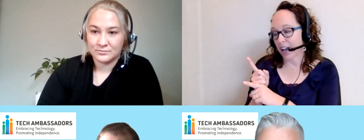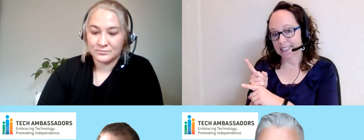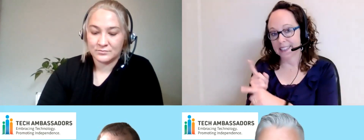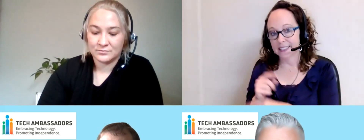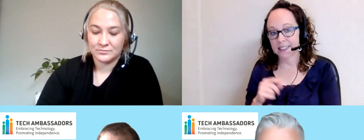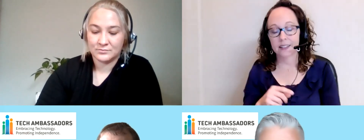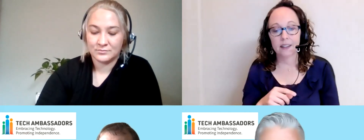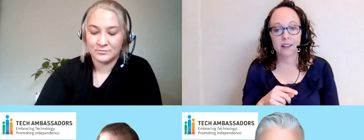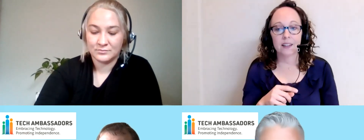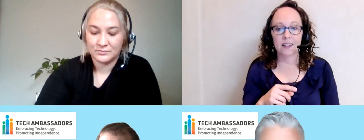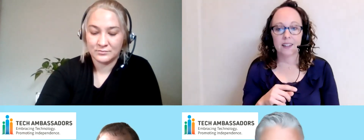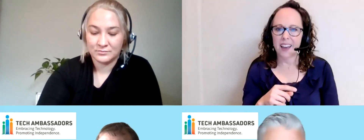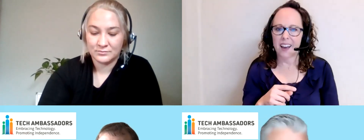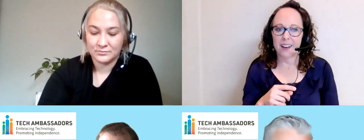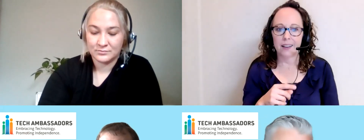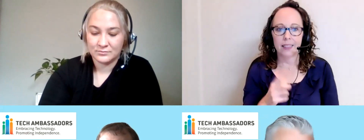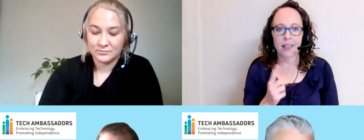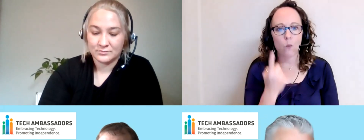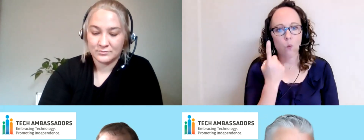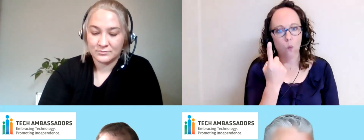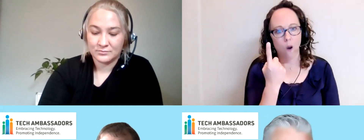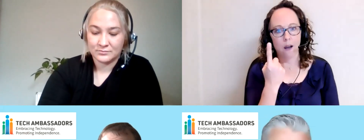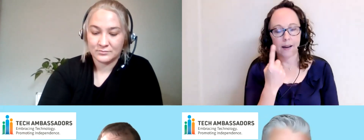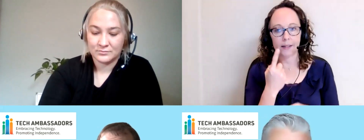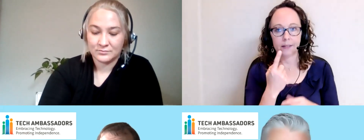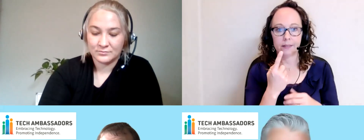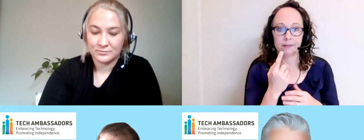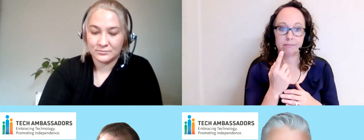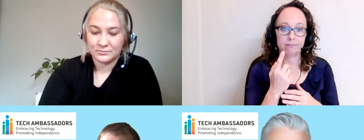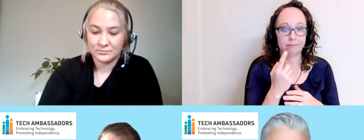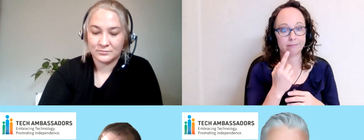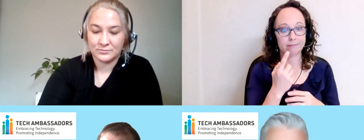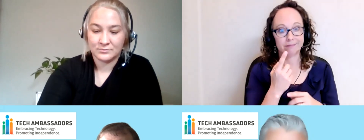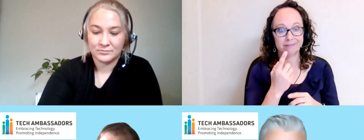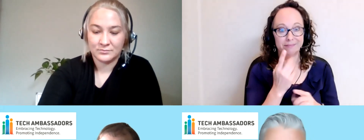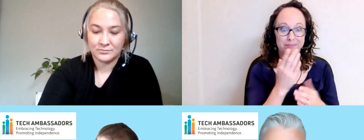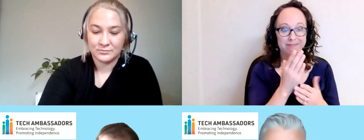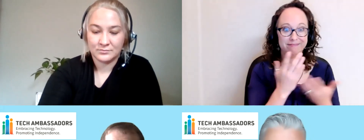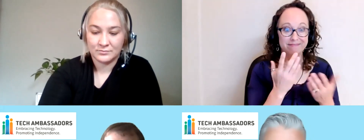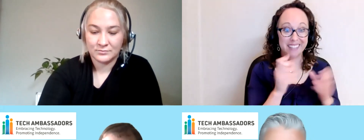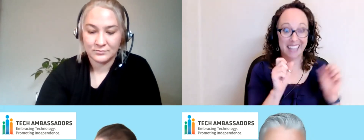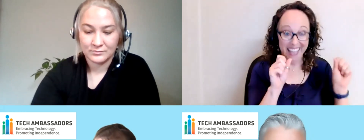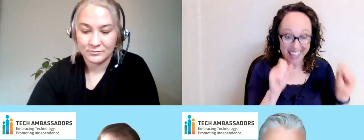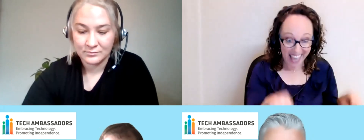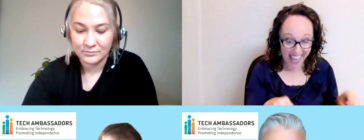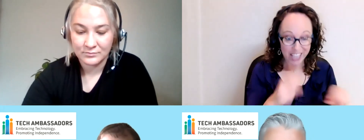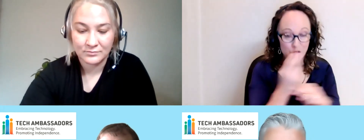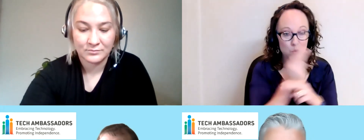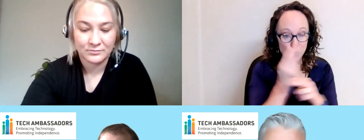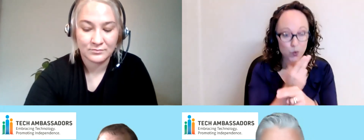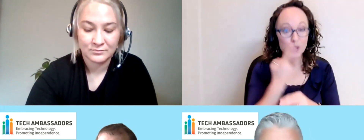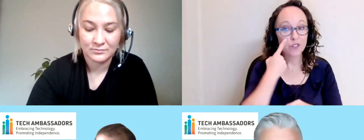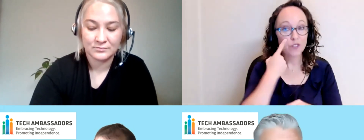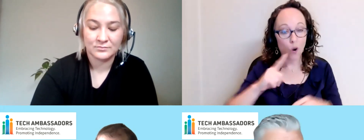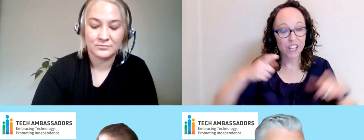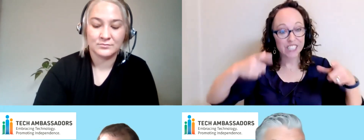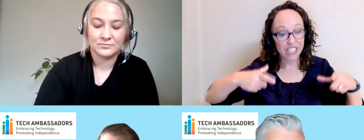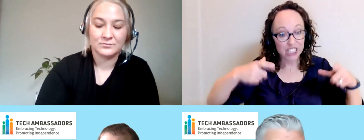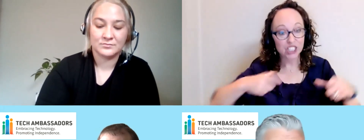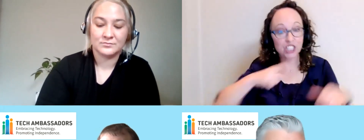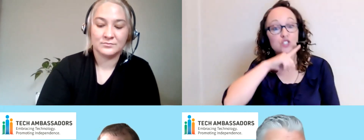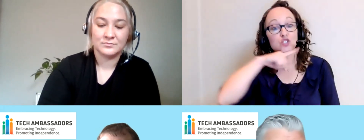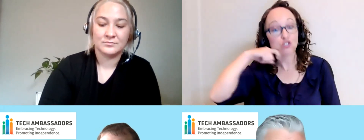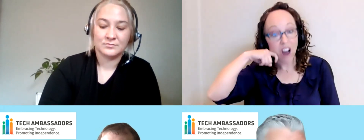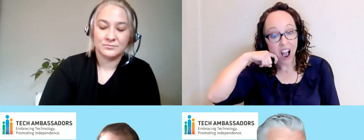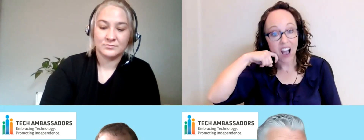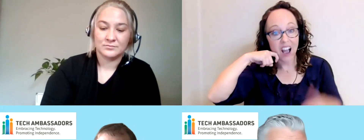section being a dish strainer and the other being a shelf, or vice versa. And Or people